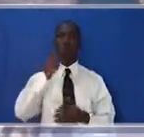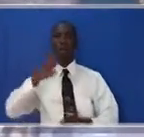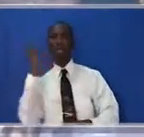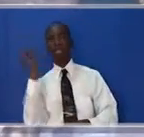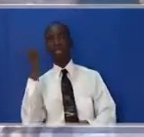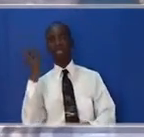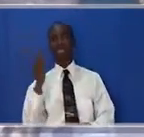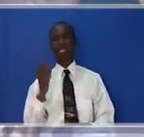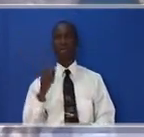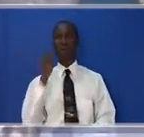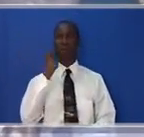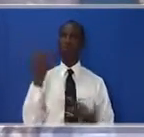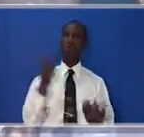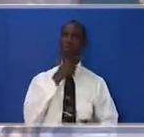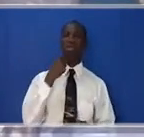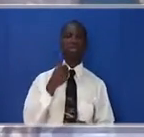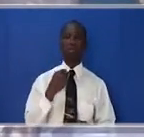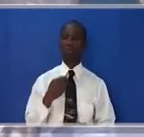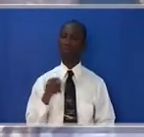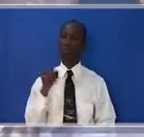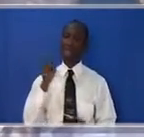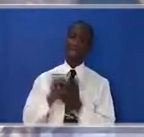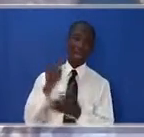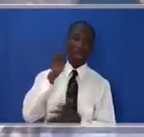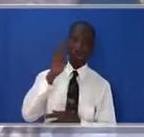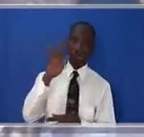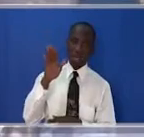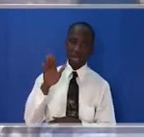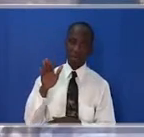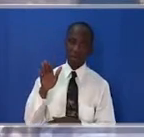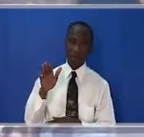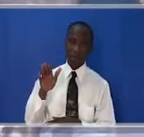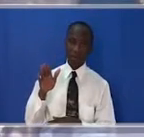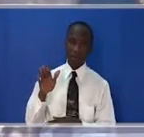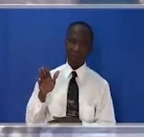or whatever religious title, she is doing so